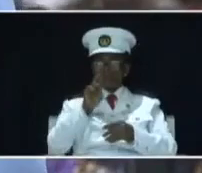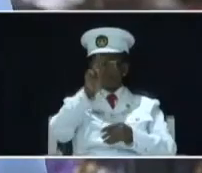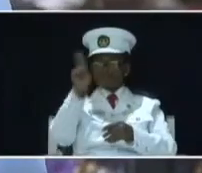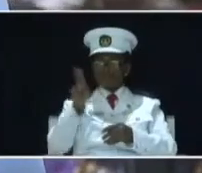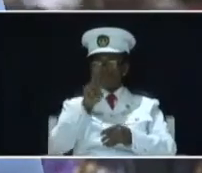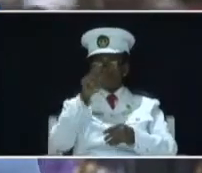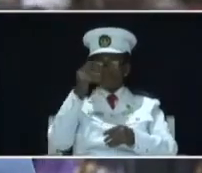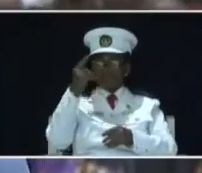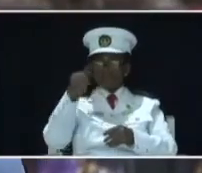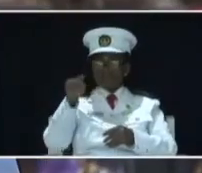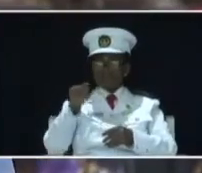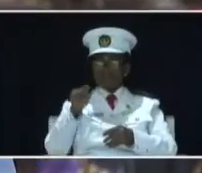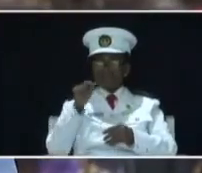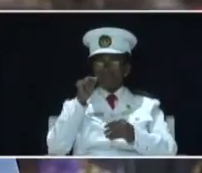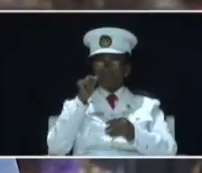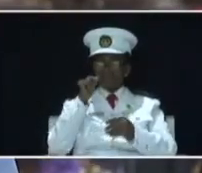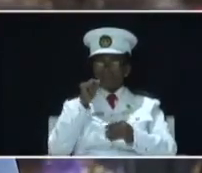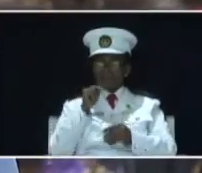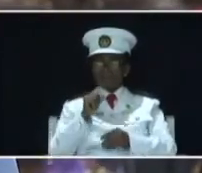Because the more power you have,